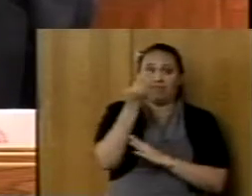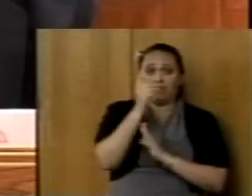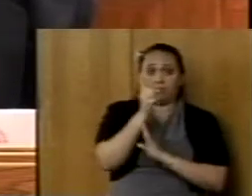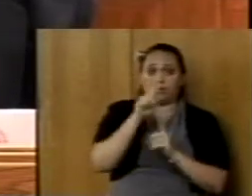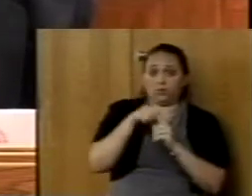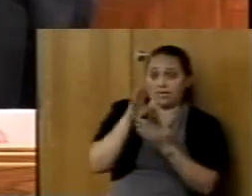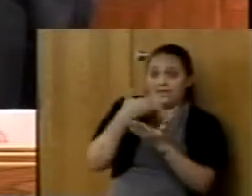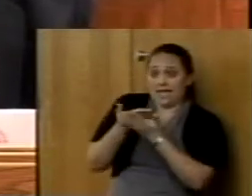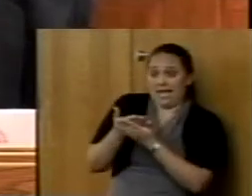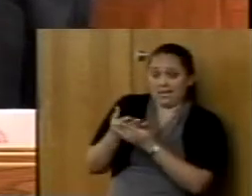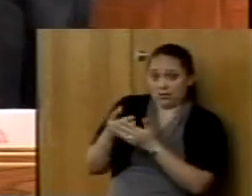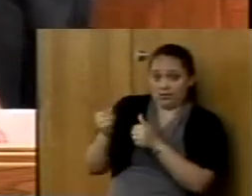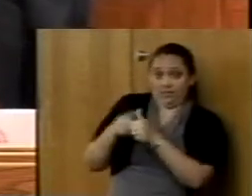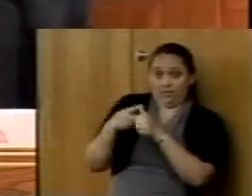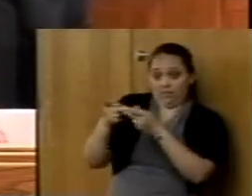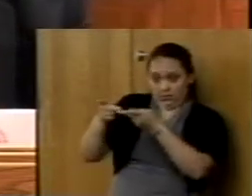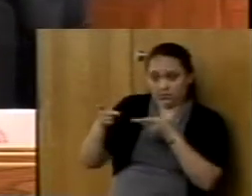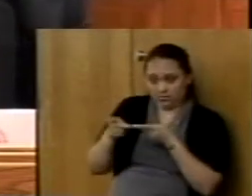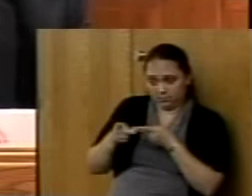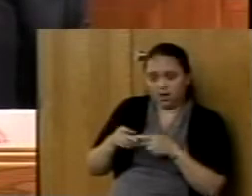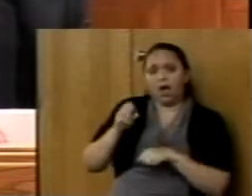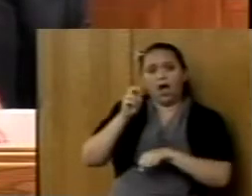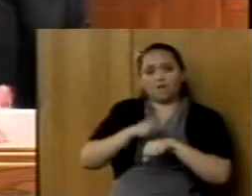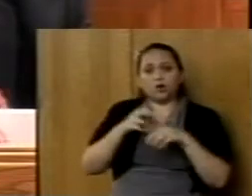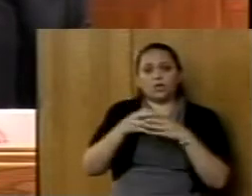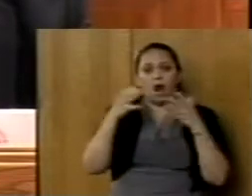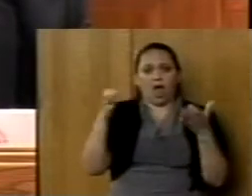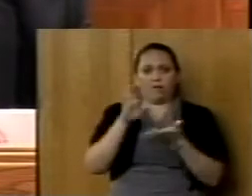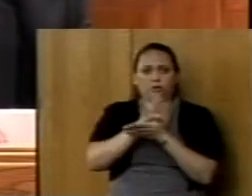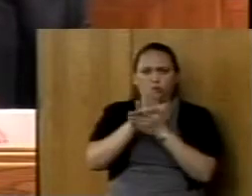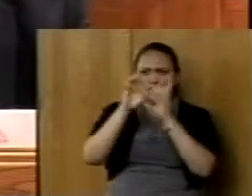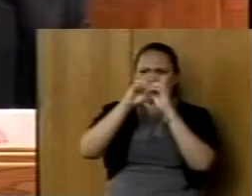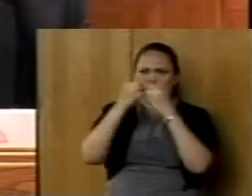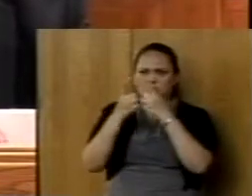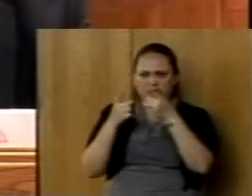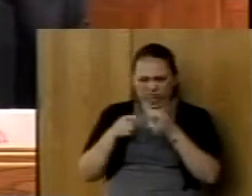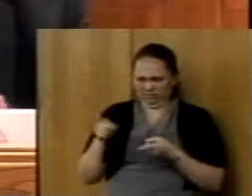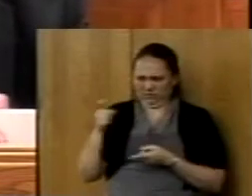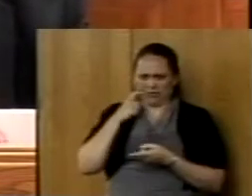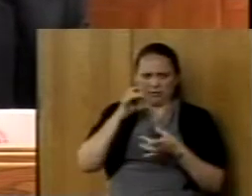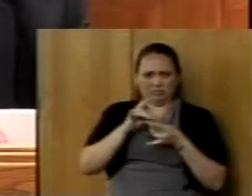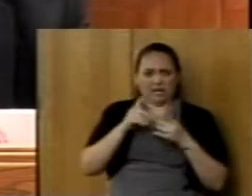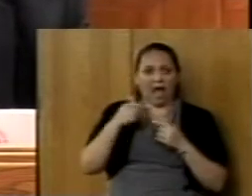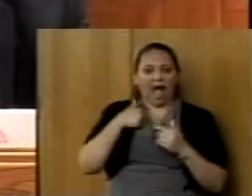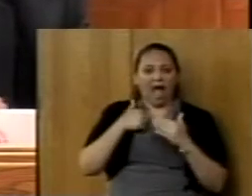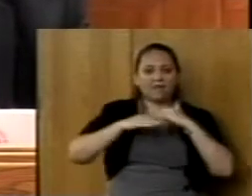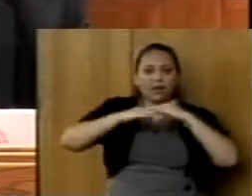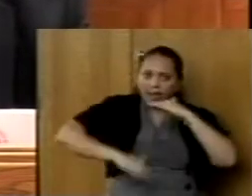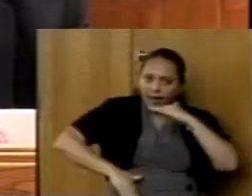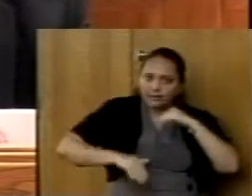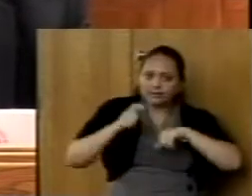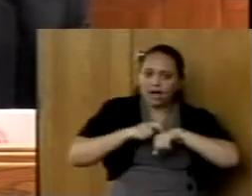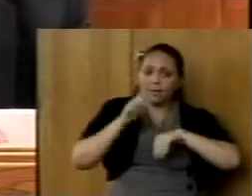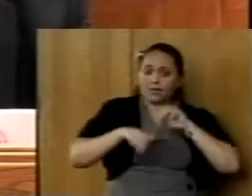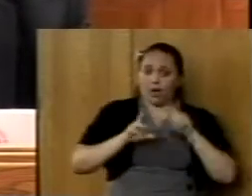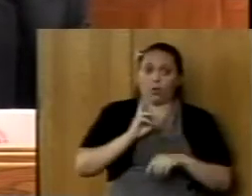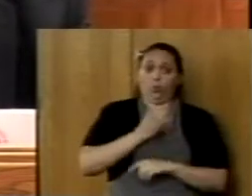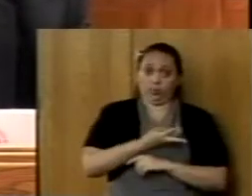destination. And, of course, a lot of school districts were mentioned that they have less or equal time as we do.